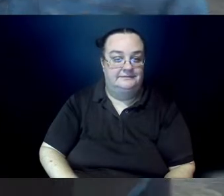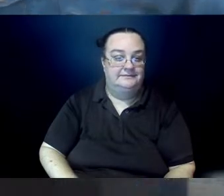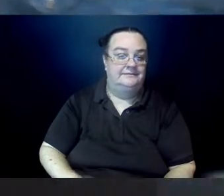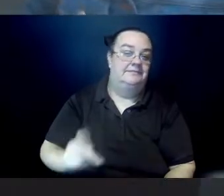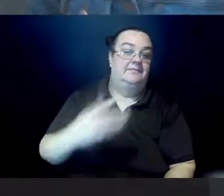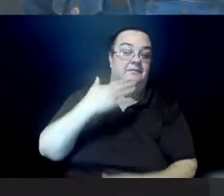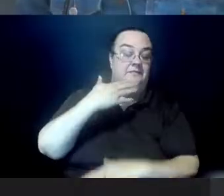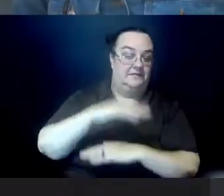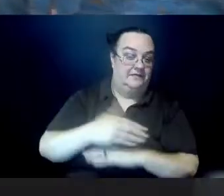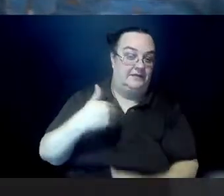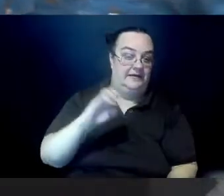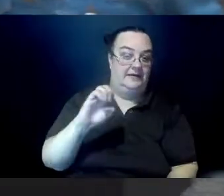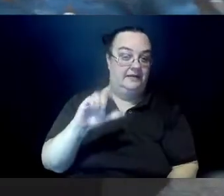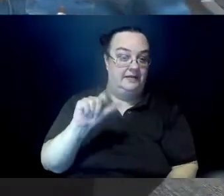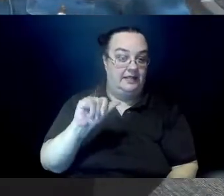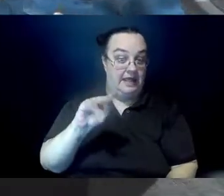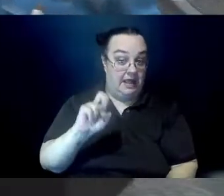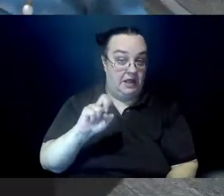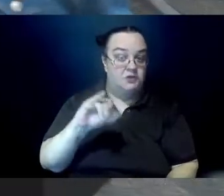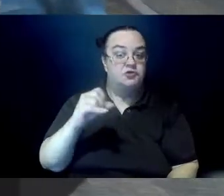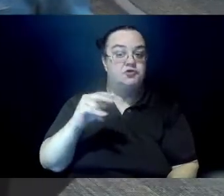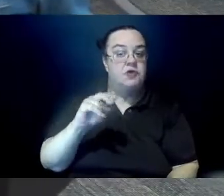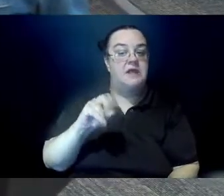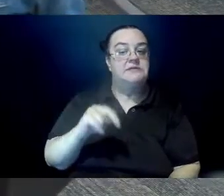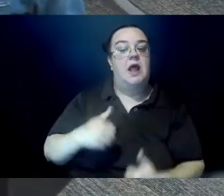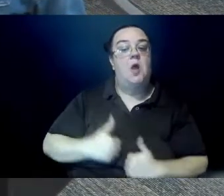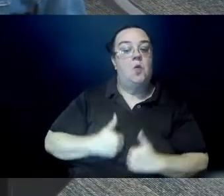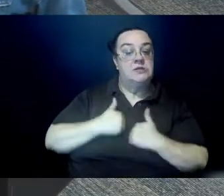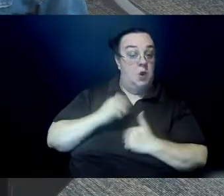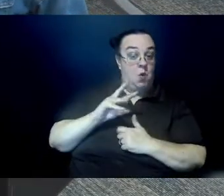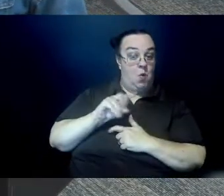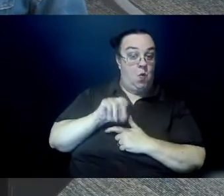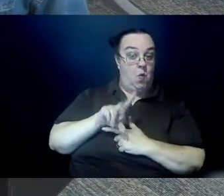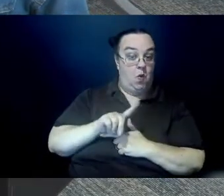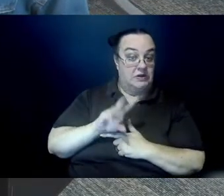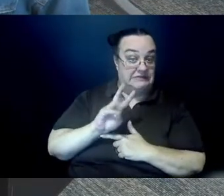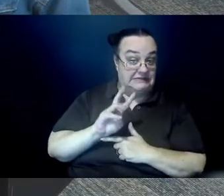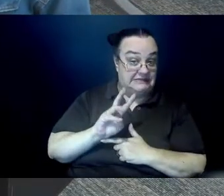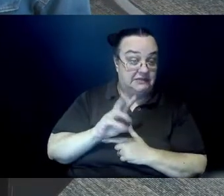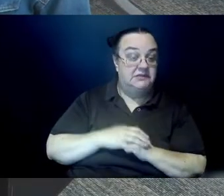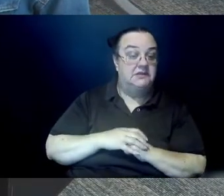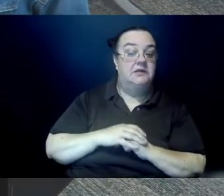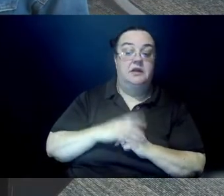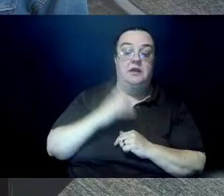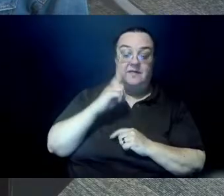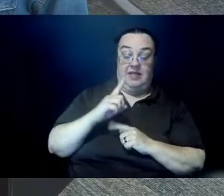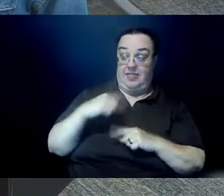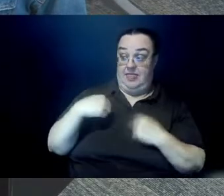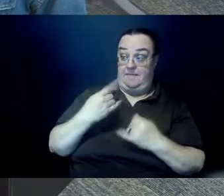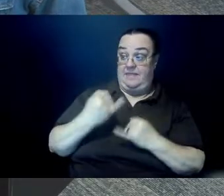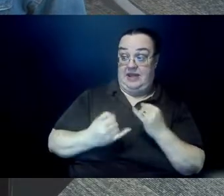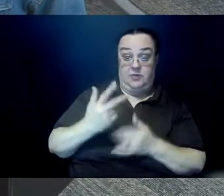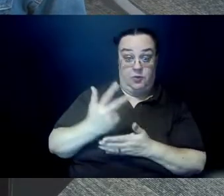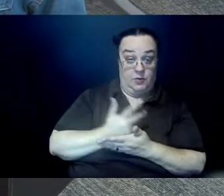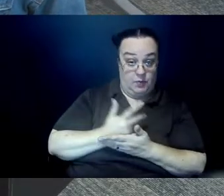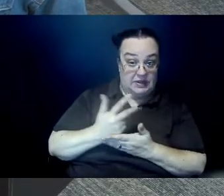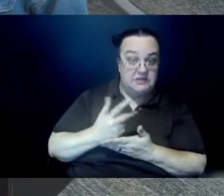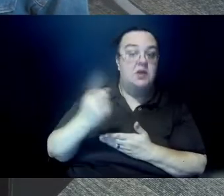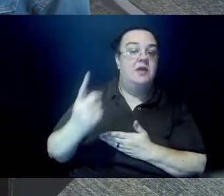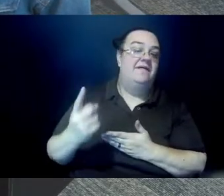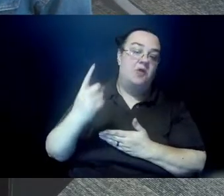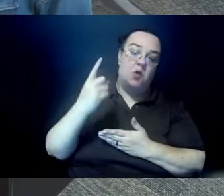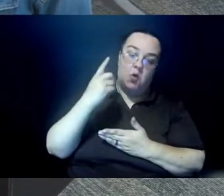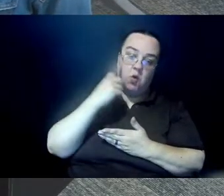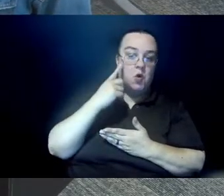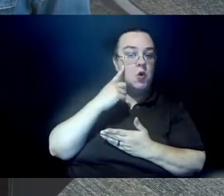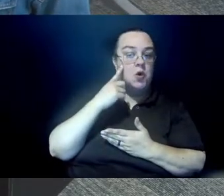Good evening, I'm Elaine Johnson, resident of Ward 6. Over the past 3 weeks, you've heard